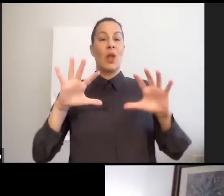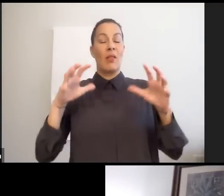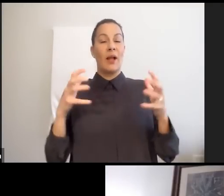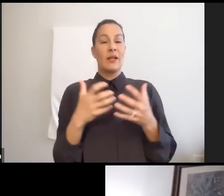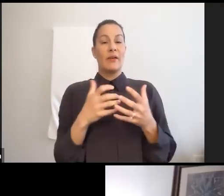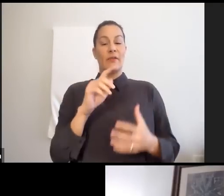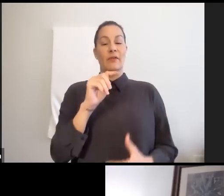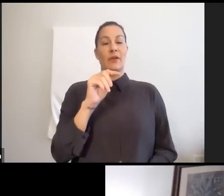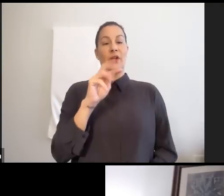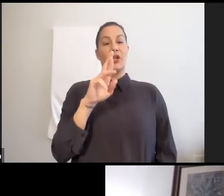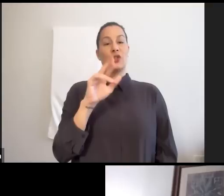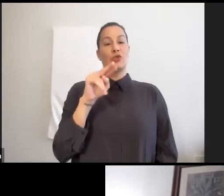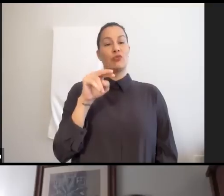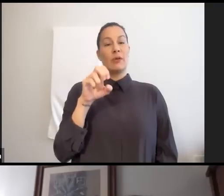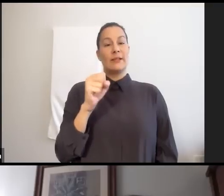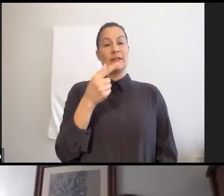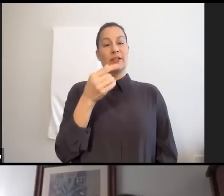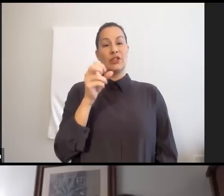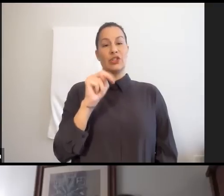Transgendiadendo.